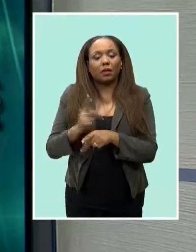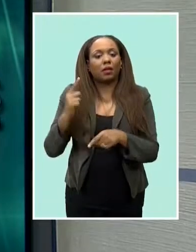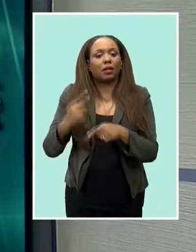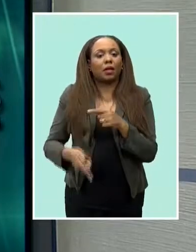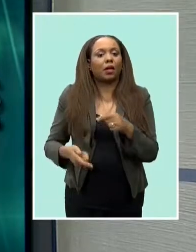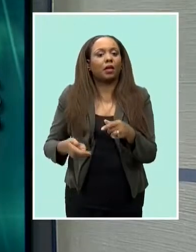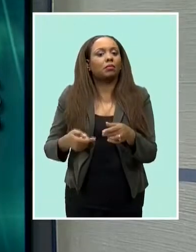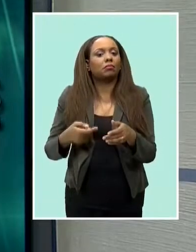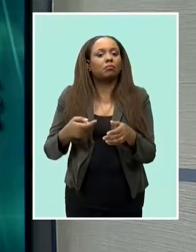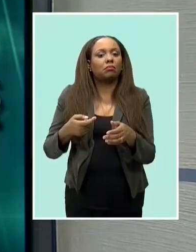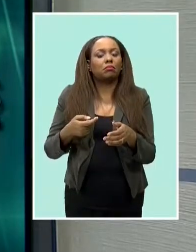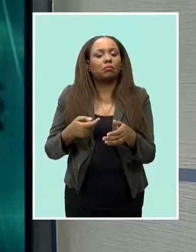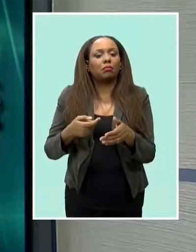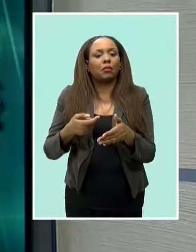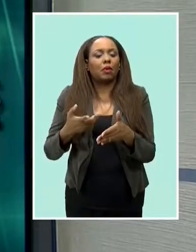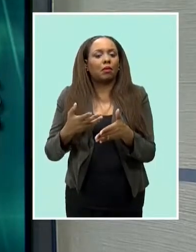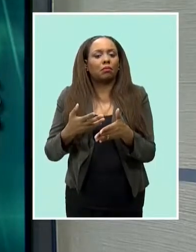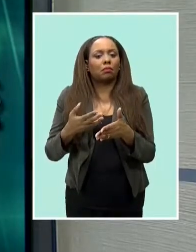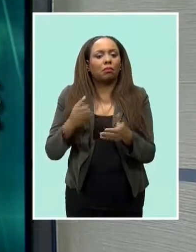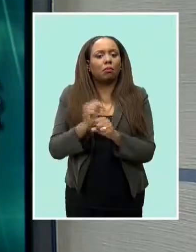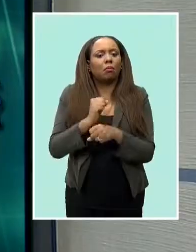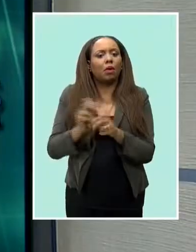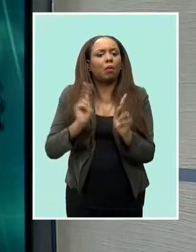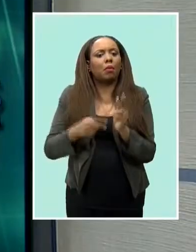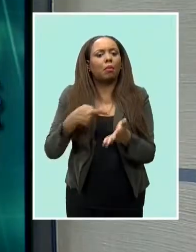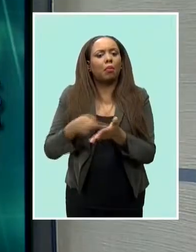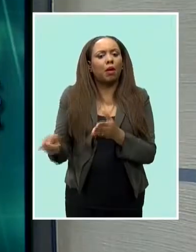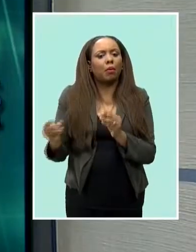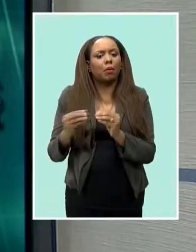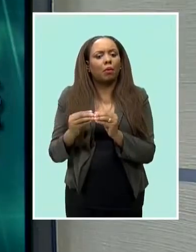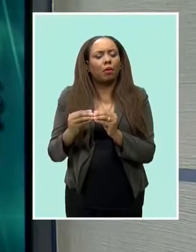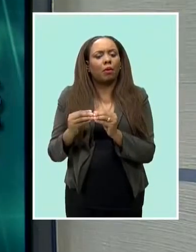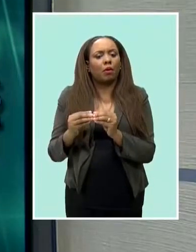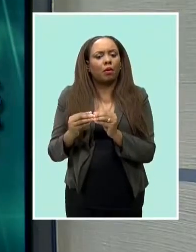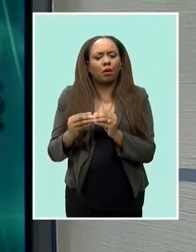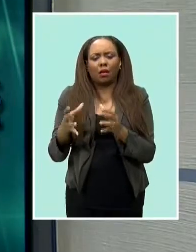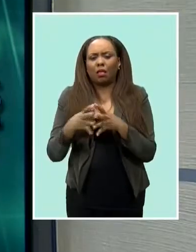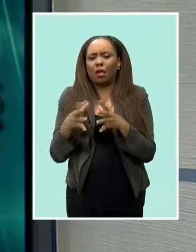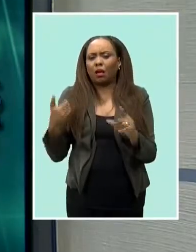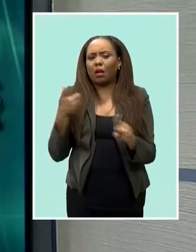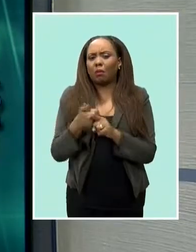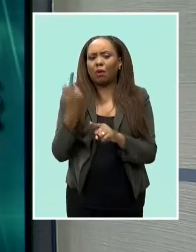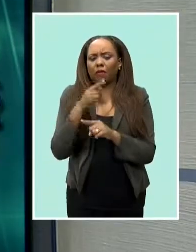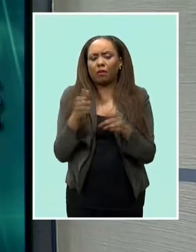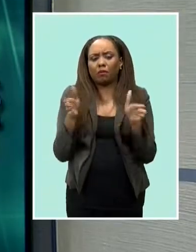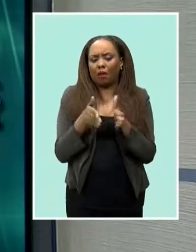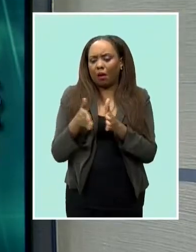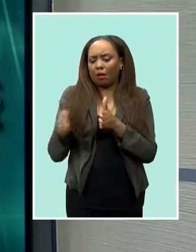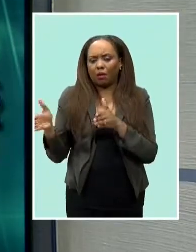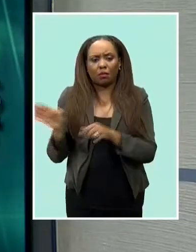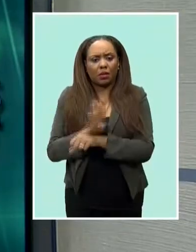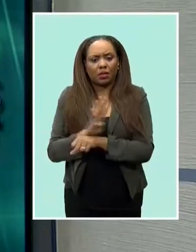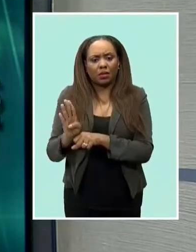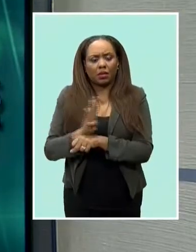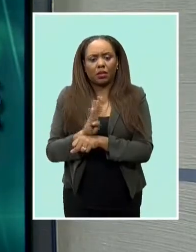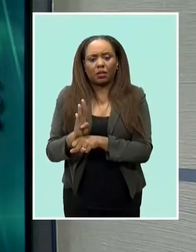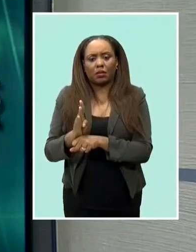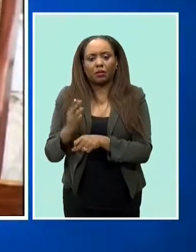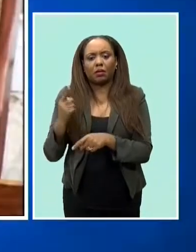fees. Government Senator Rawdon Adams is concerned about the impact it has on small and medium